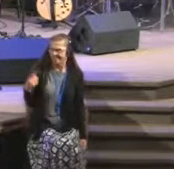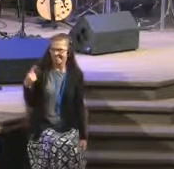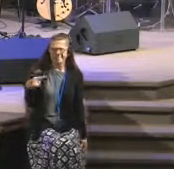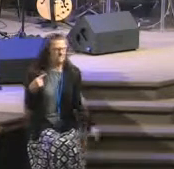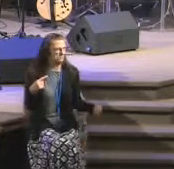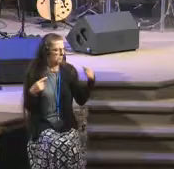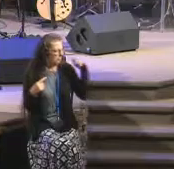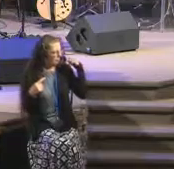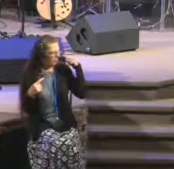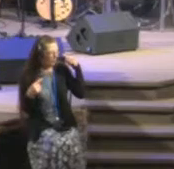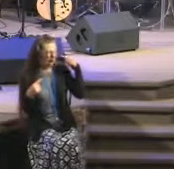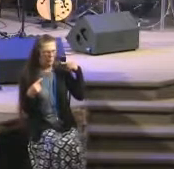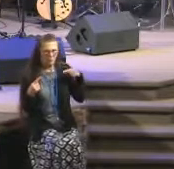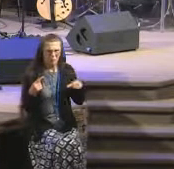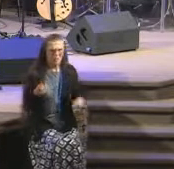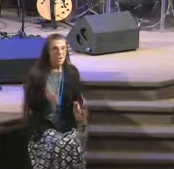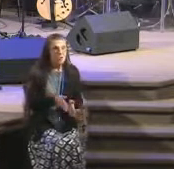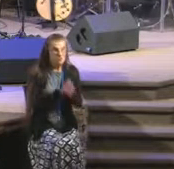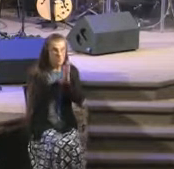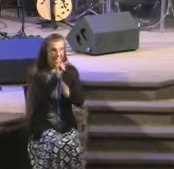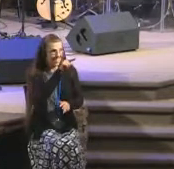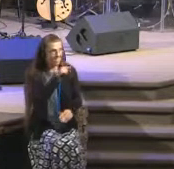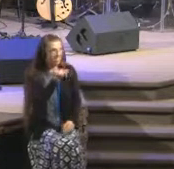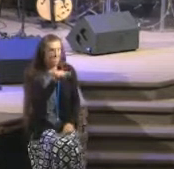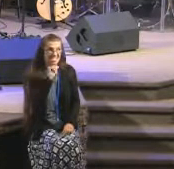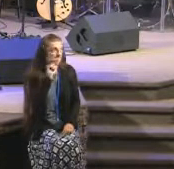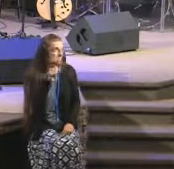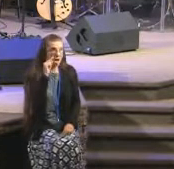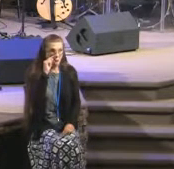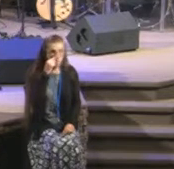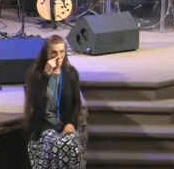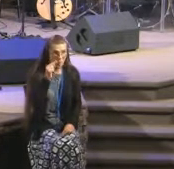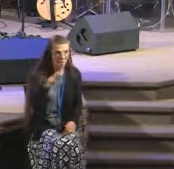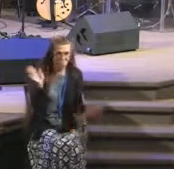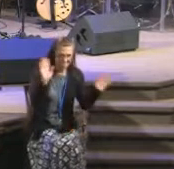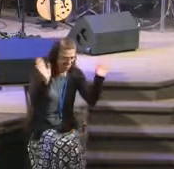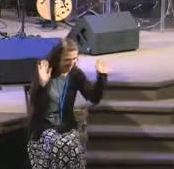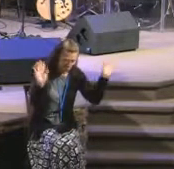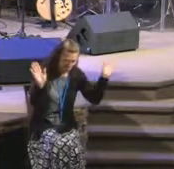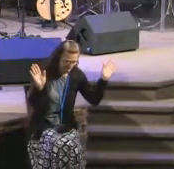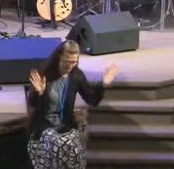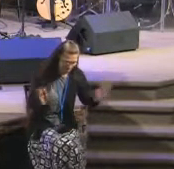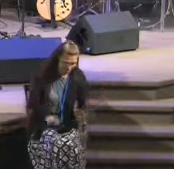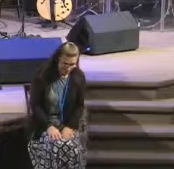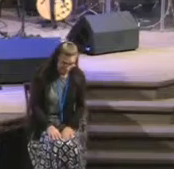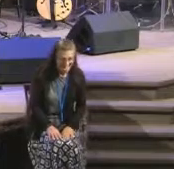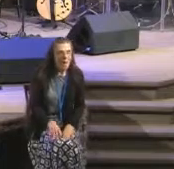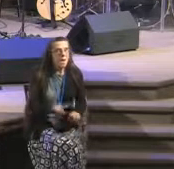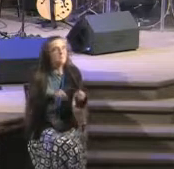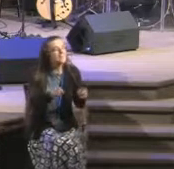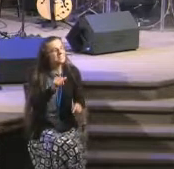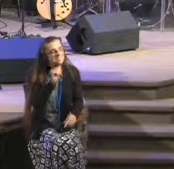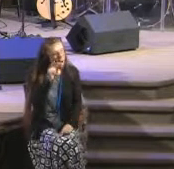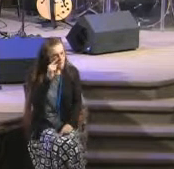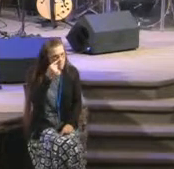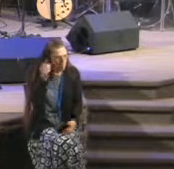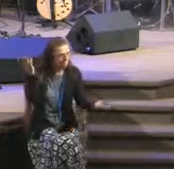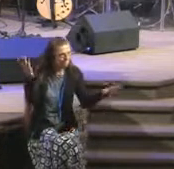strange. You ask them, this is not boring. It's not normal, but it's not